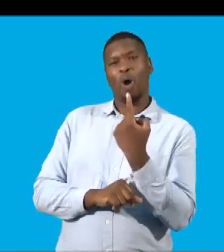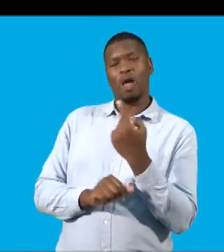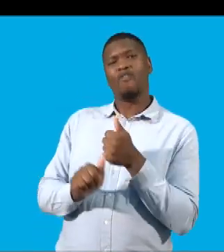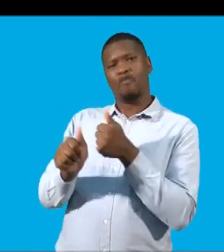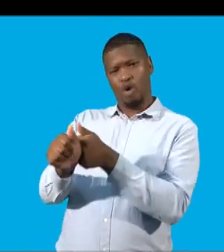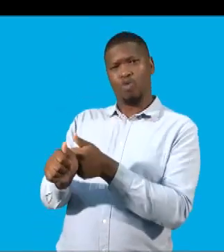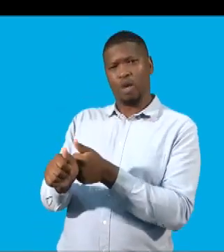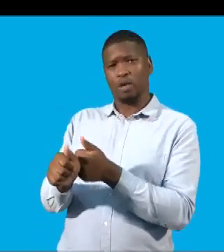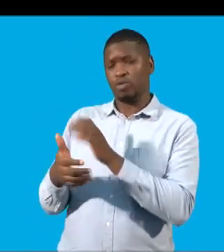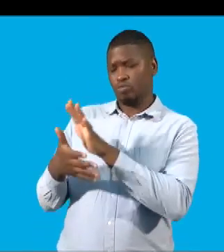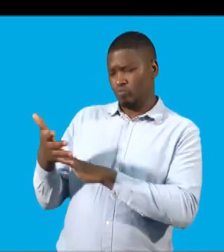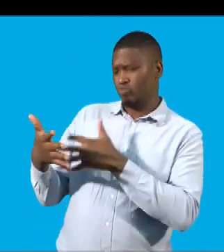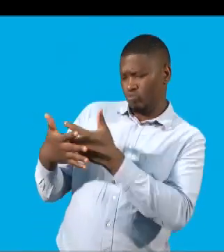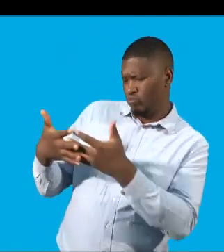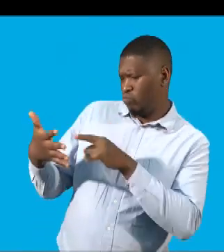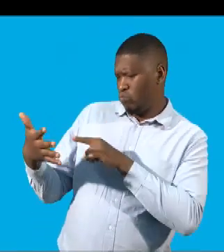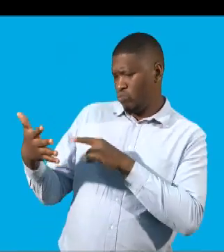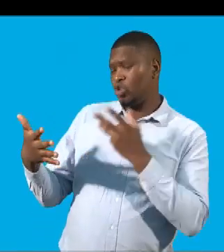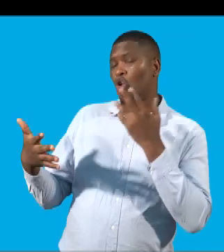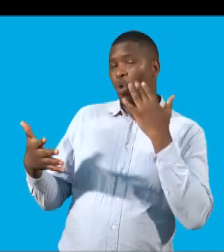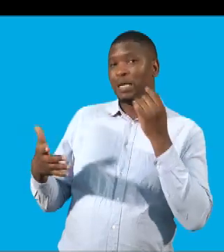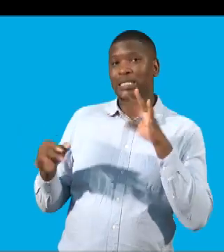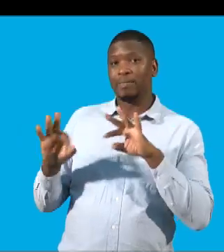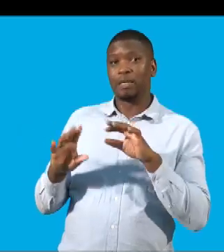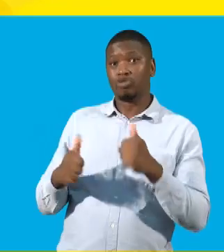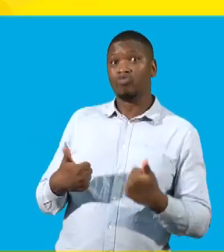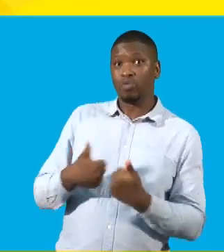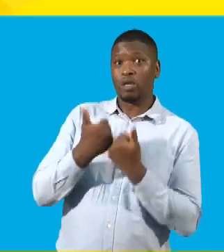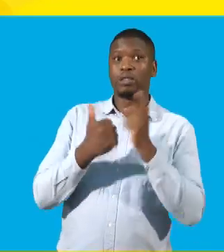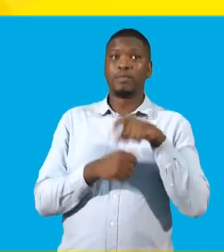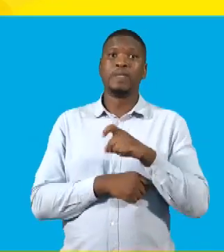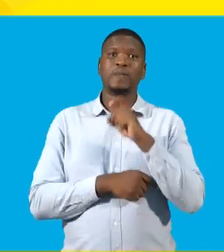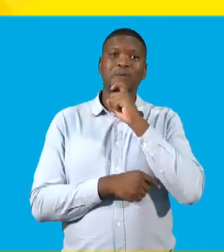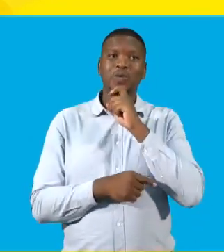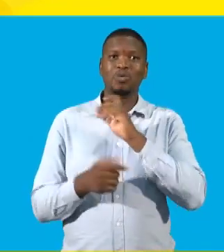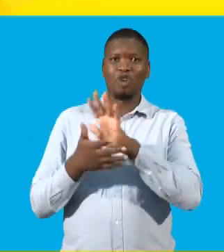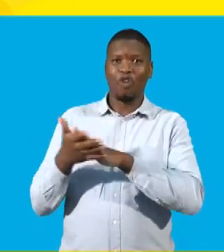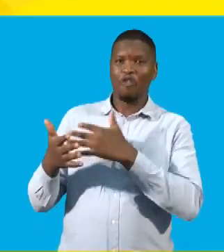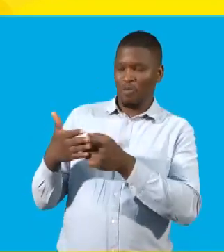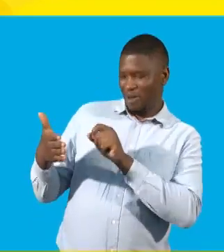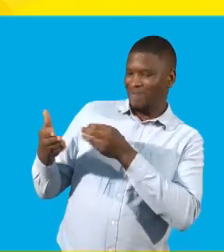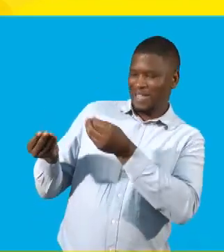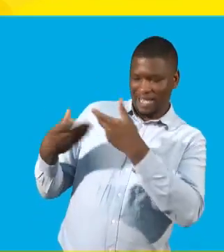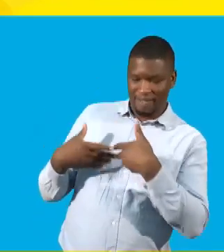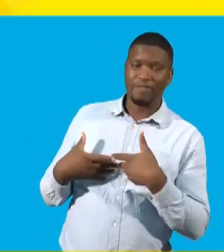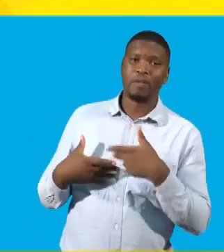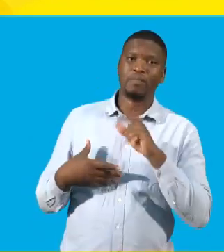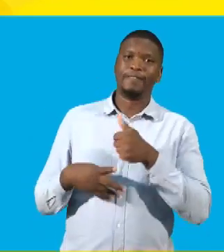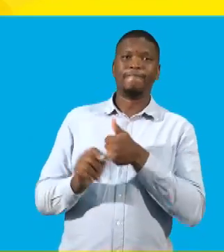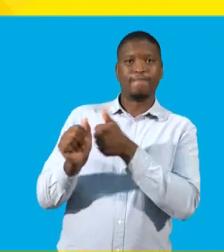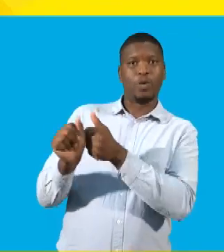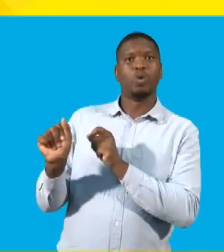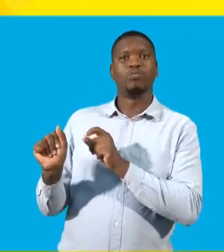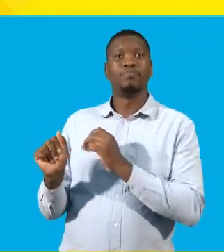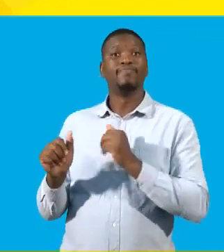these formulas, so when it comes to the problem at hand, just use the formula that is provided on the formula